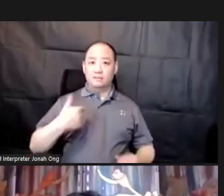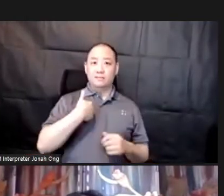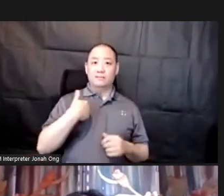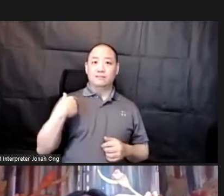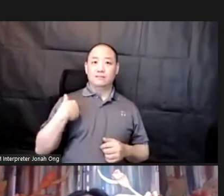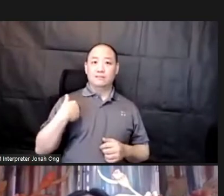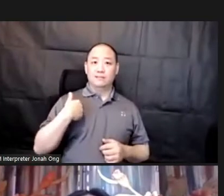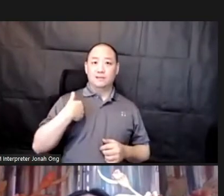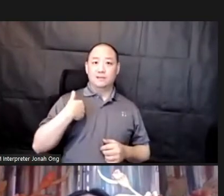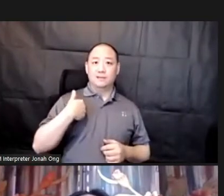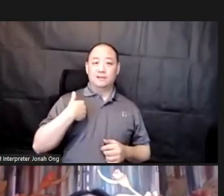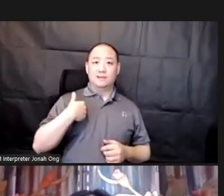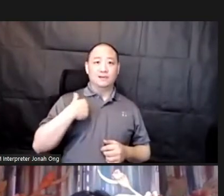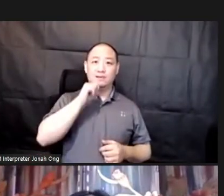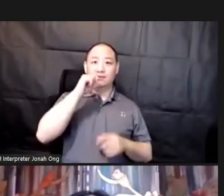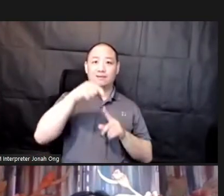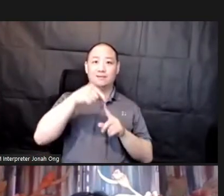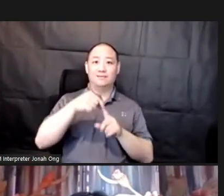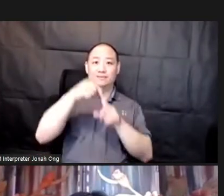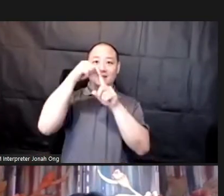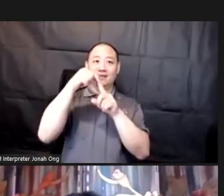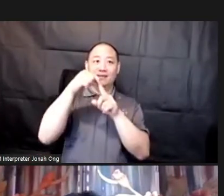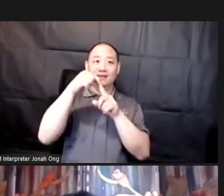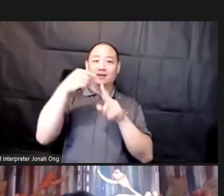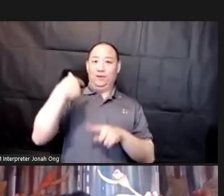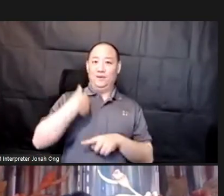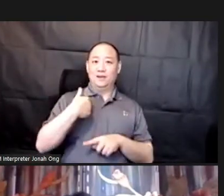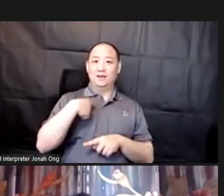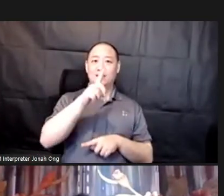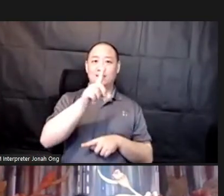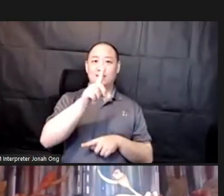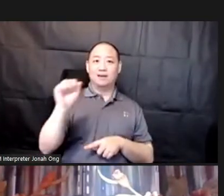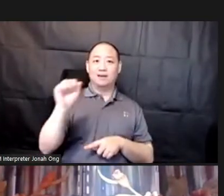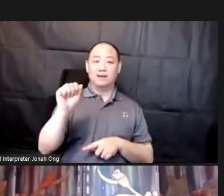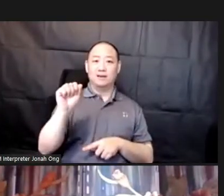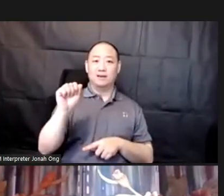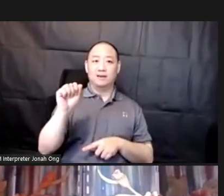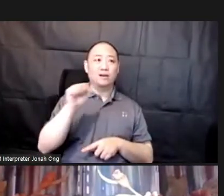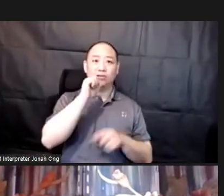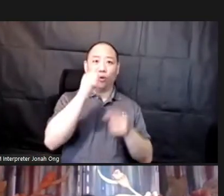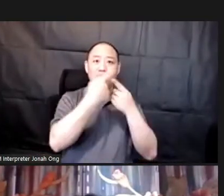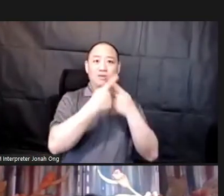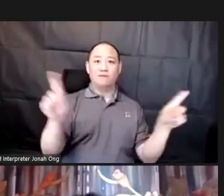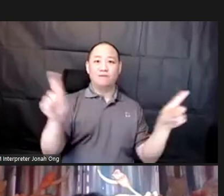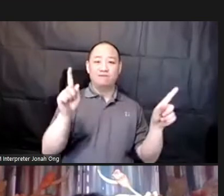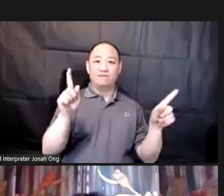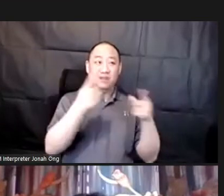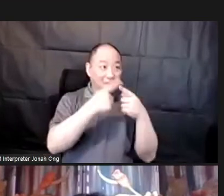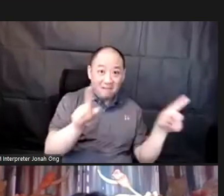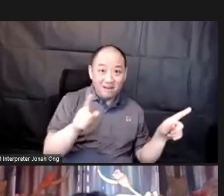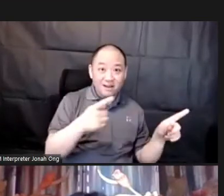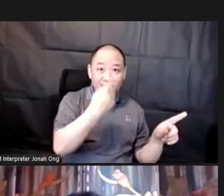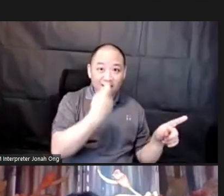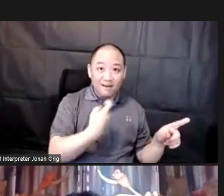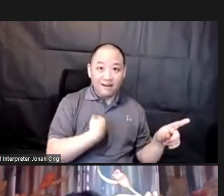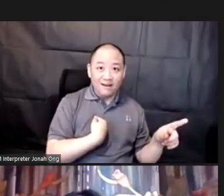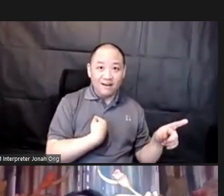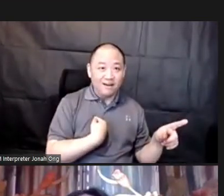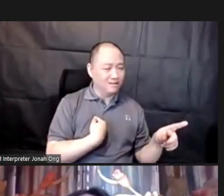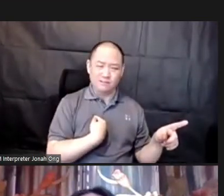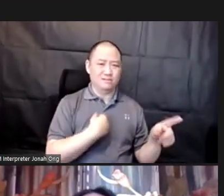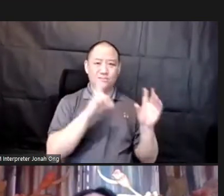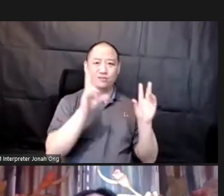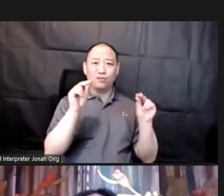We are just being disabled. We are not different. So that's why we are not using